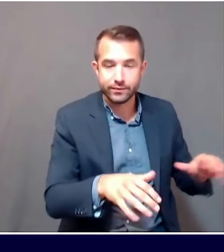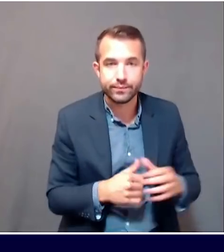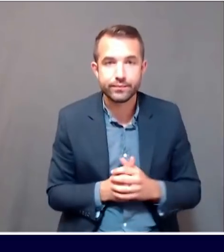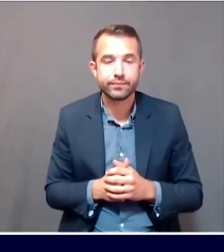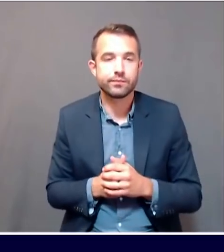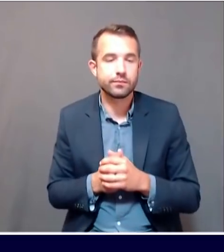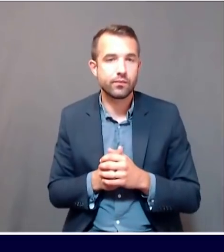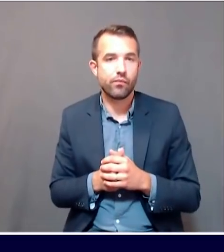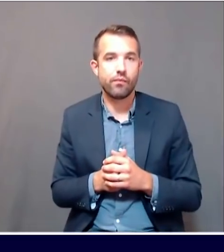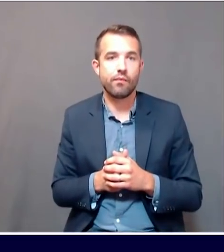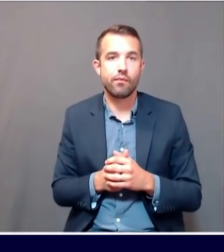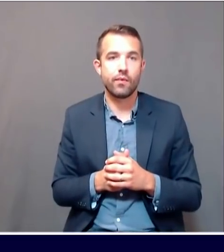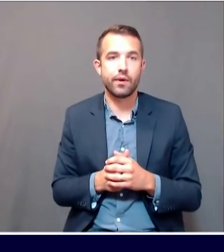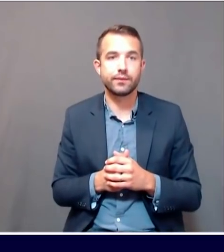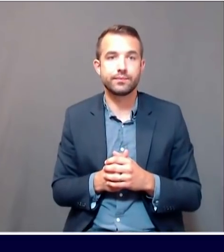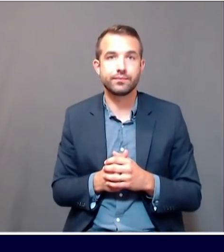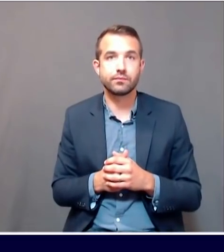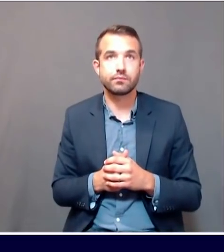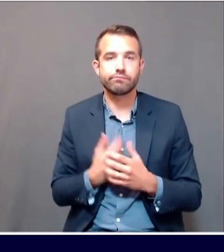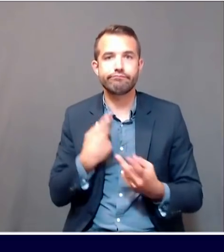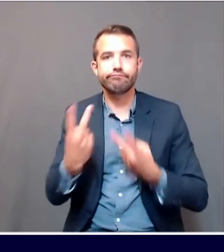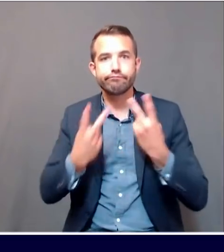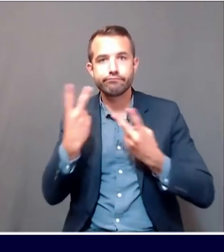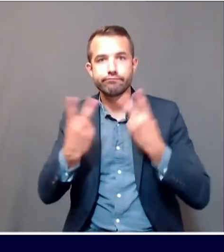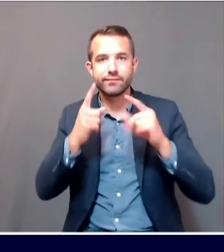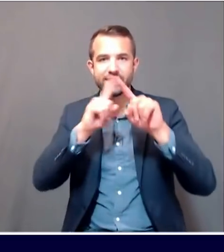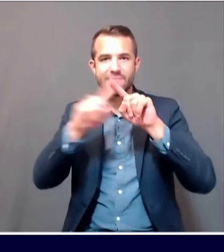have been reported in camps and schools